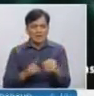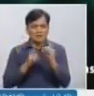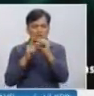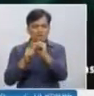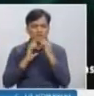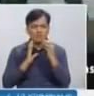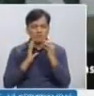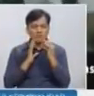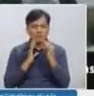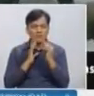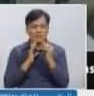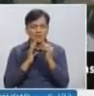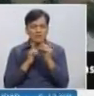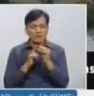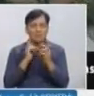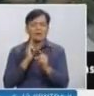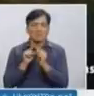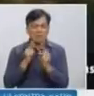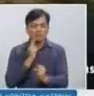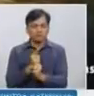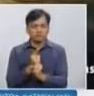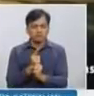swearing that as I was right,